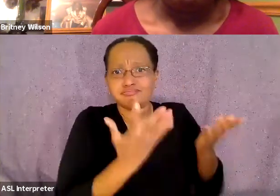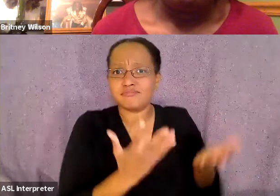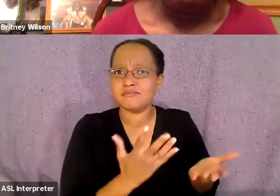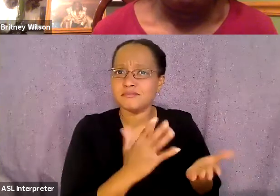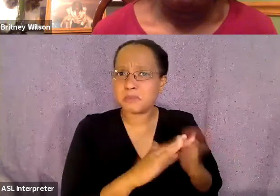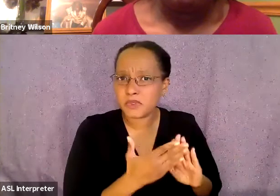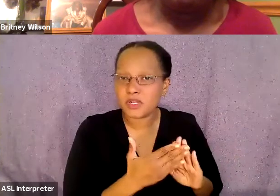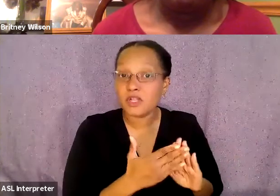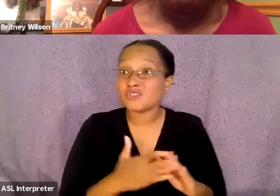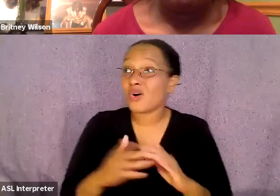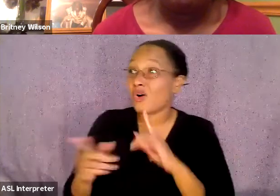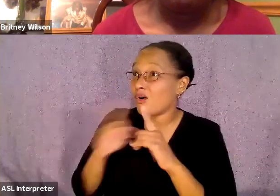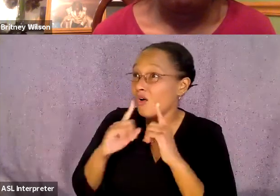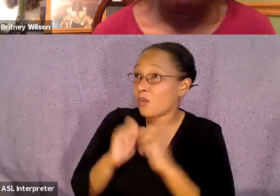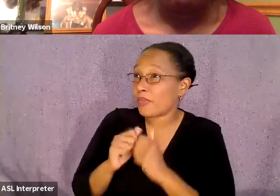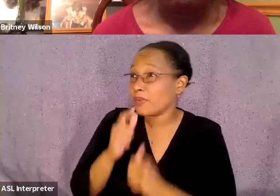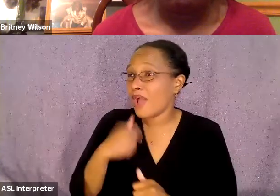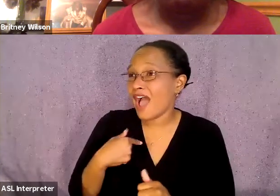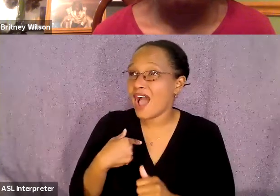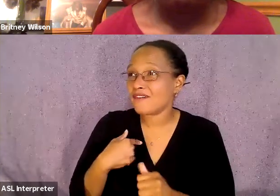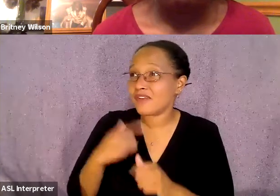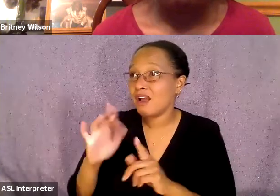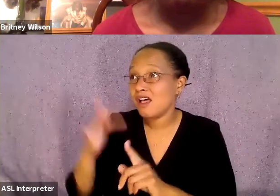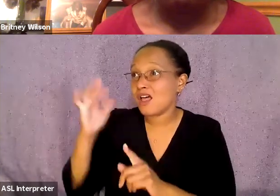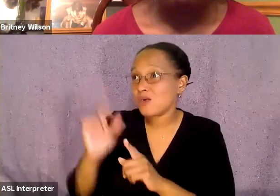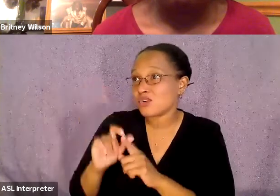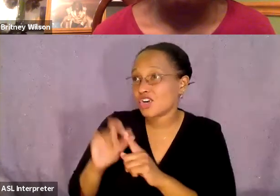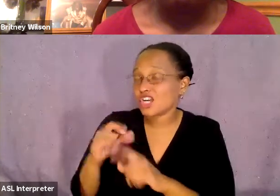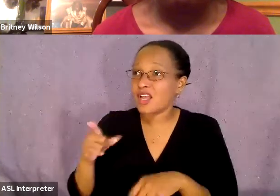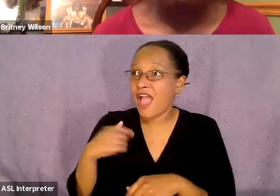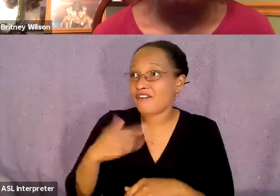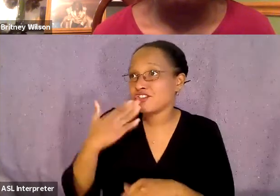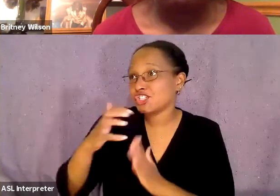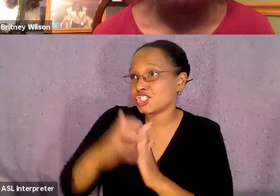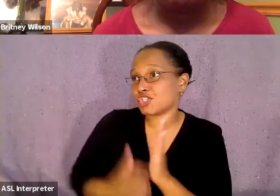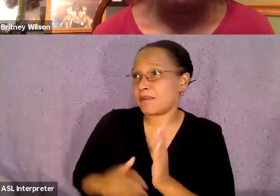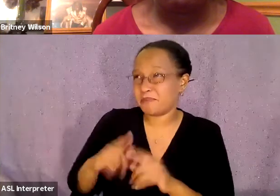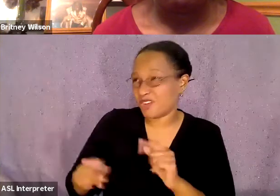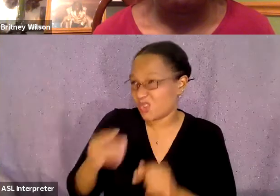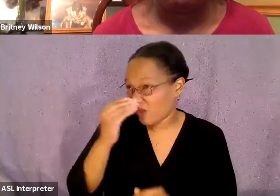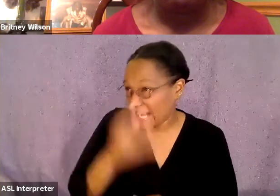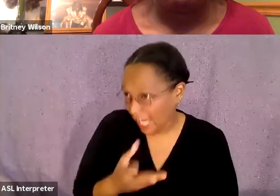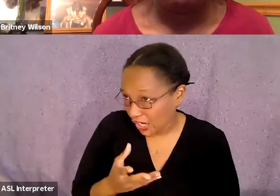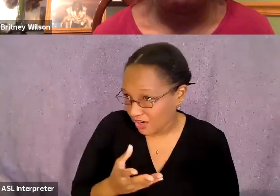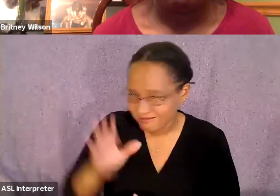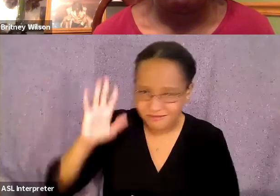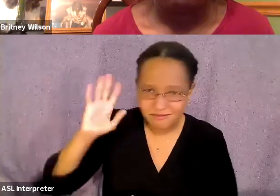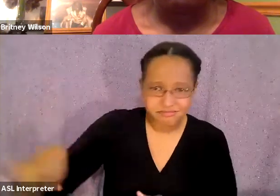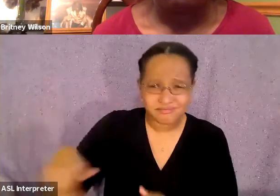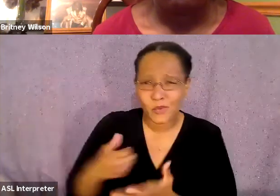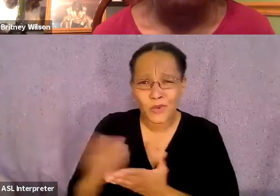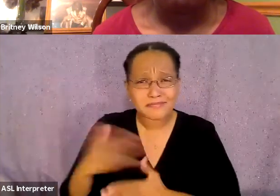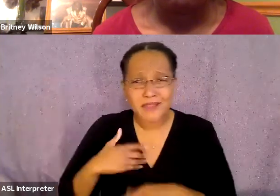memorizes buzzwords and has a great script down, but I know doesn't actually care, I'm not going to waste my time. I have other stuff to